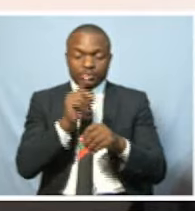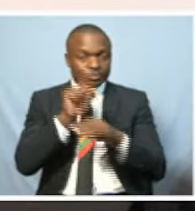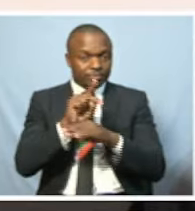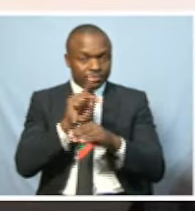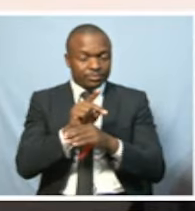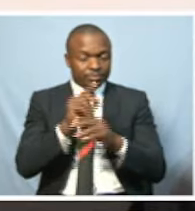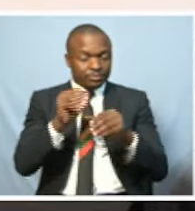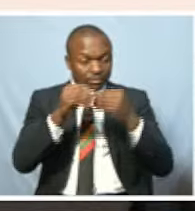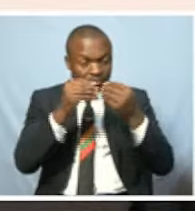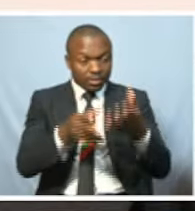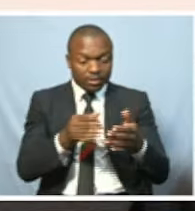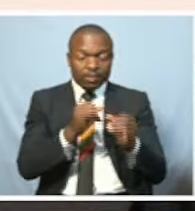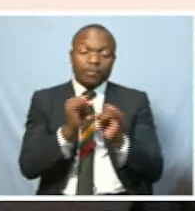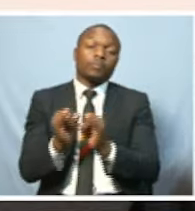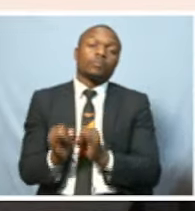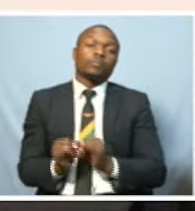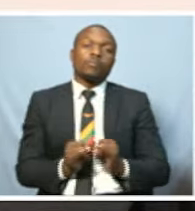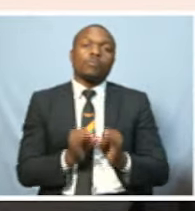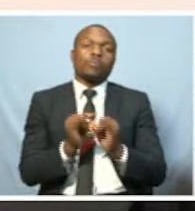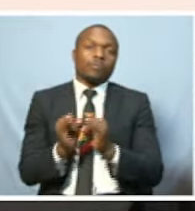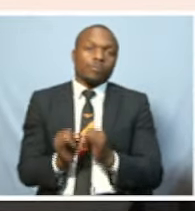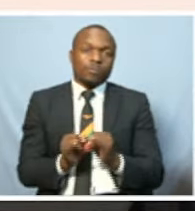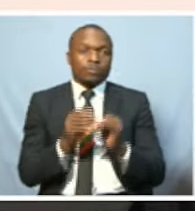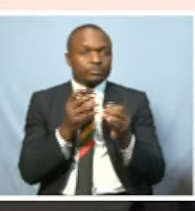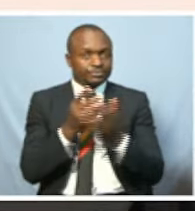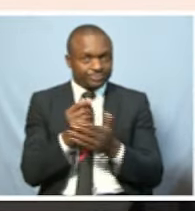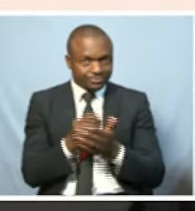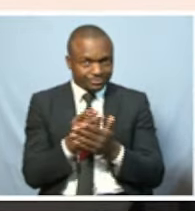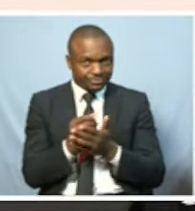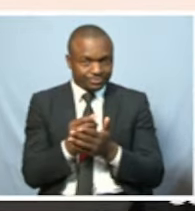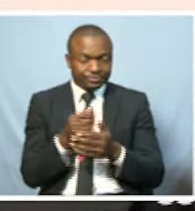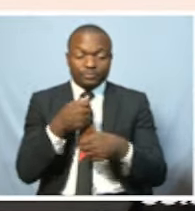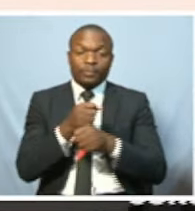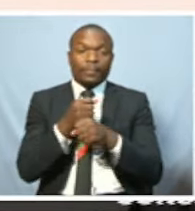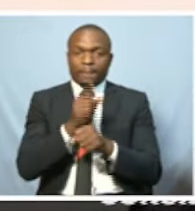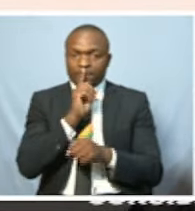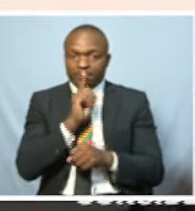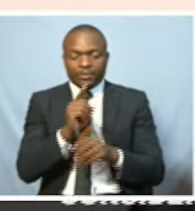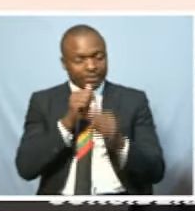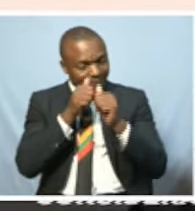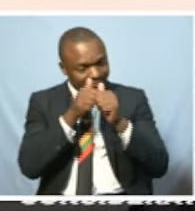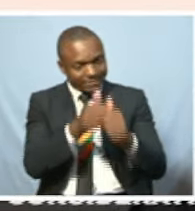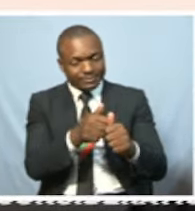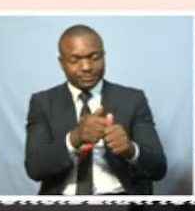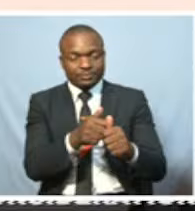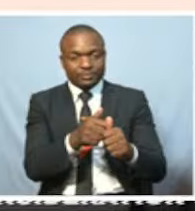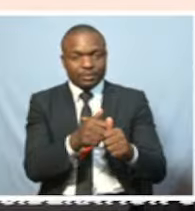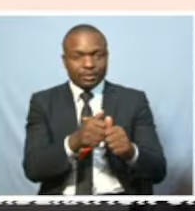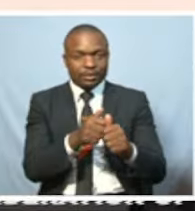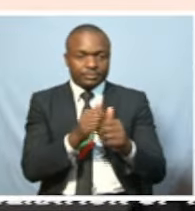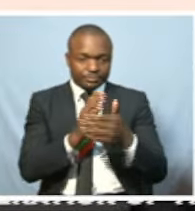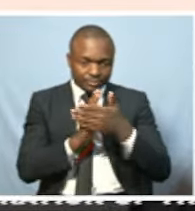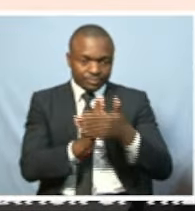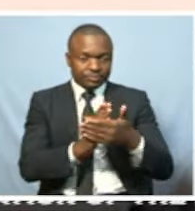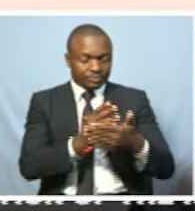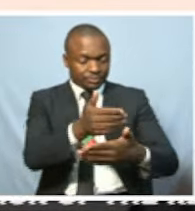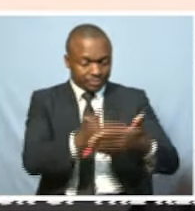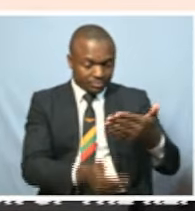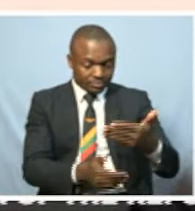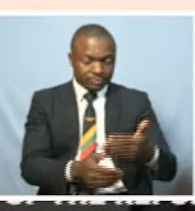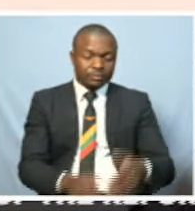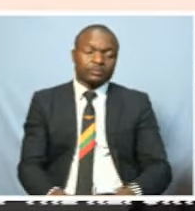procured and implemented, and even the funds themselves to make sure that we stick to the guidelines. As